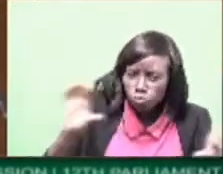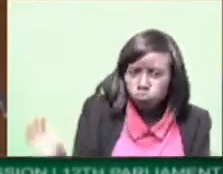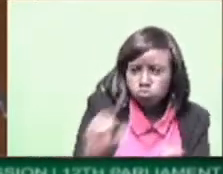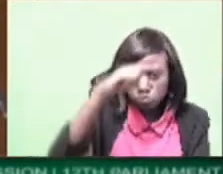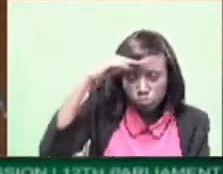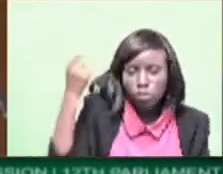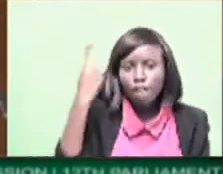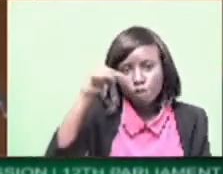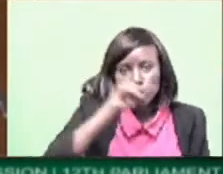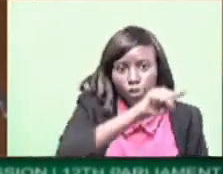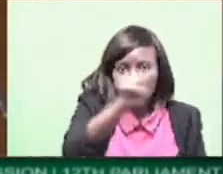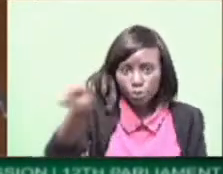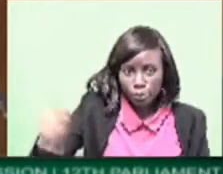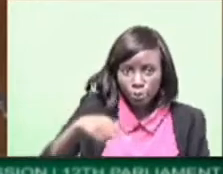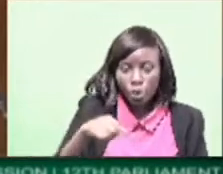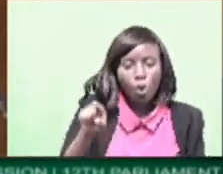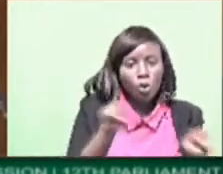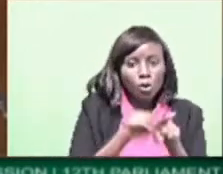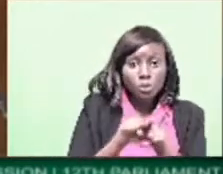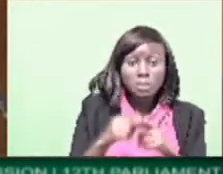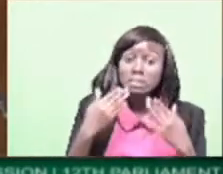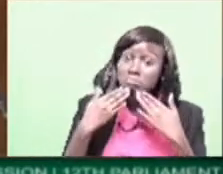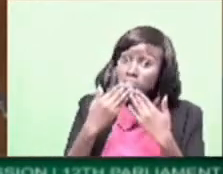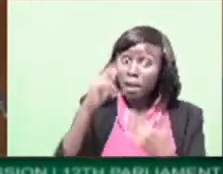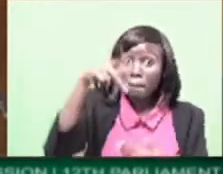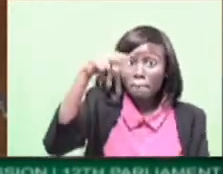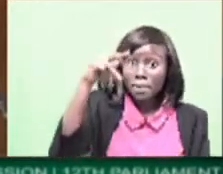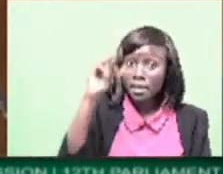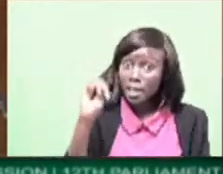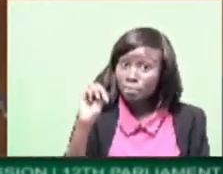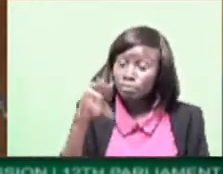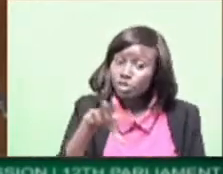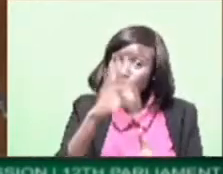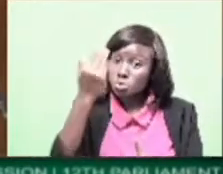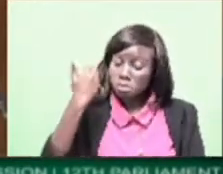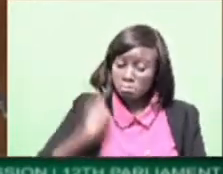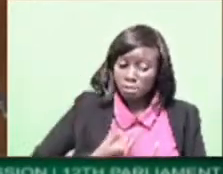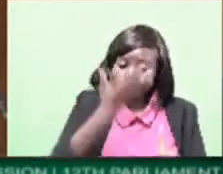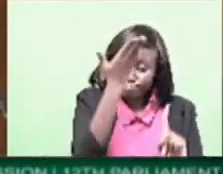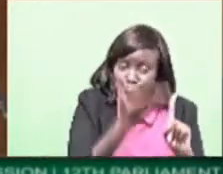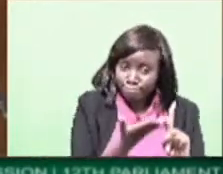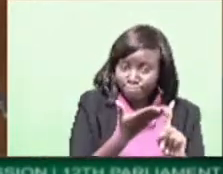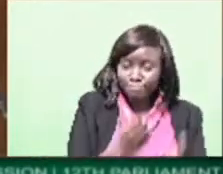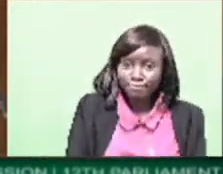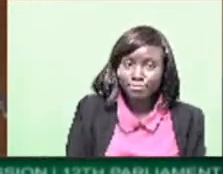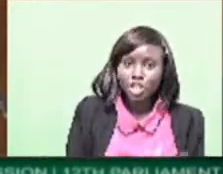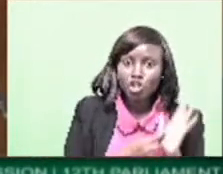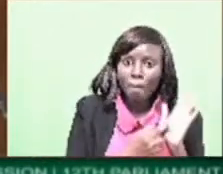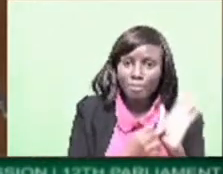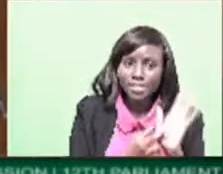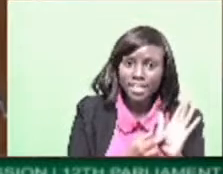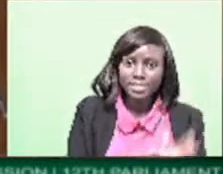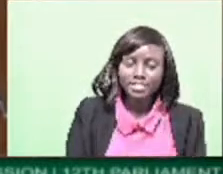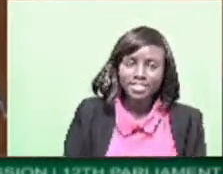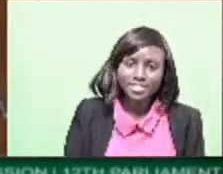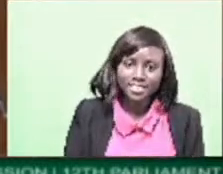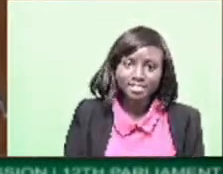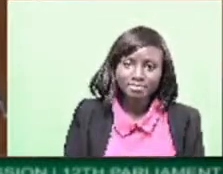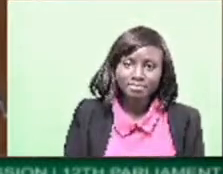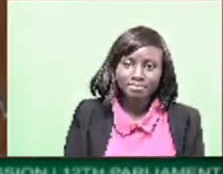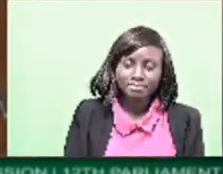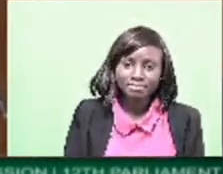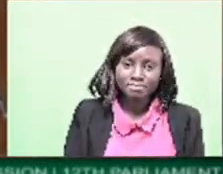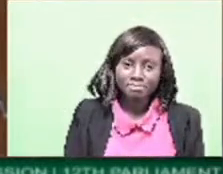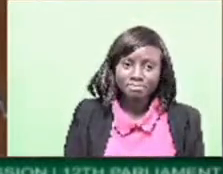the People's National Movement for selecting me as their candidate for Port of Spain North St. Anne's West. Madam Speaker, I